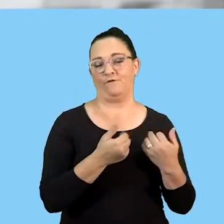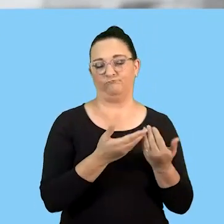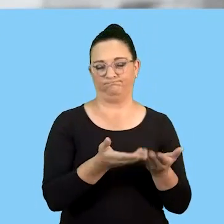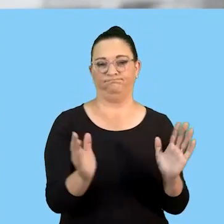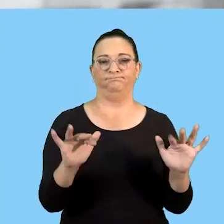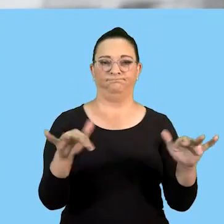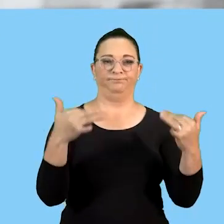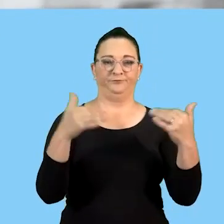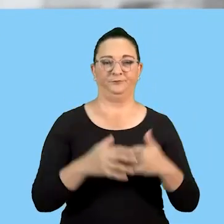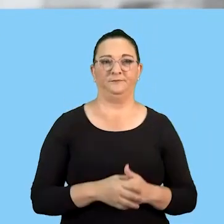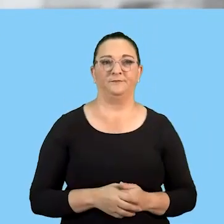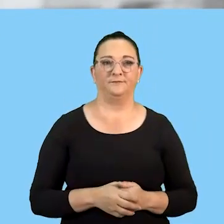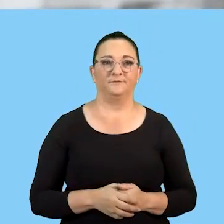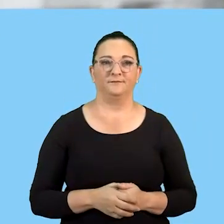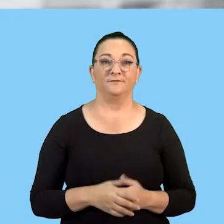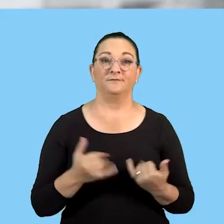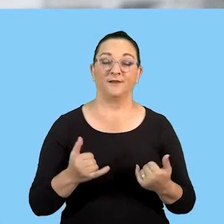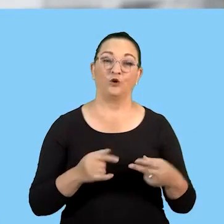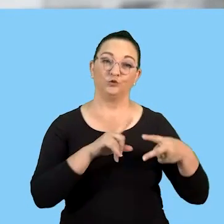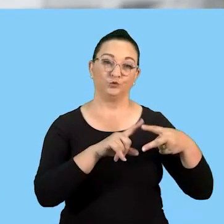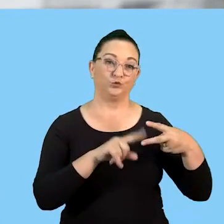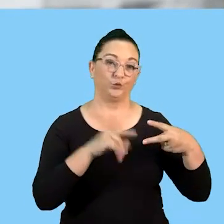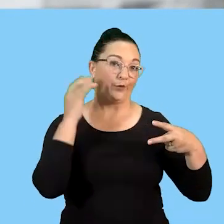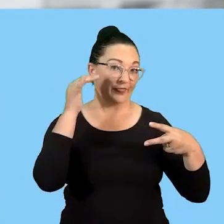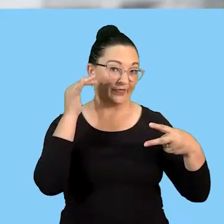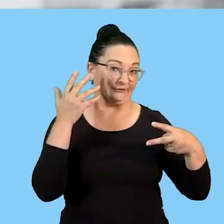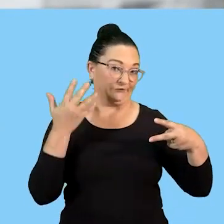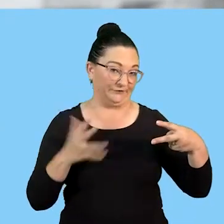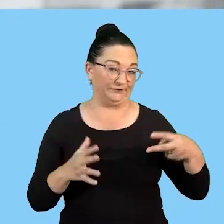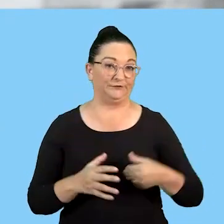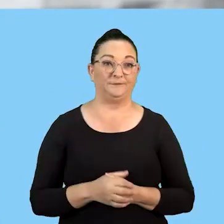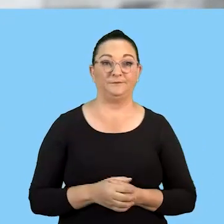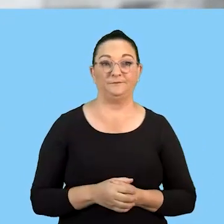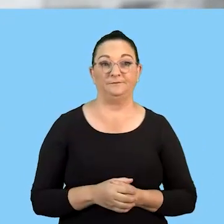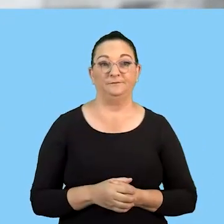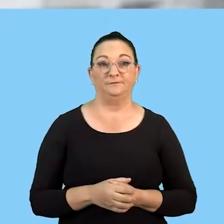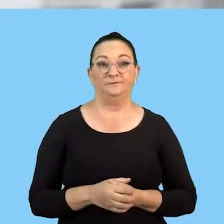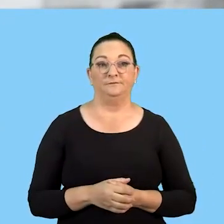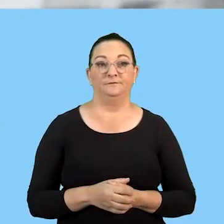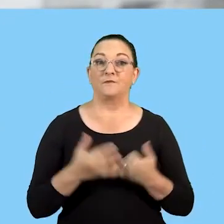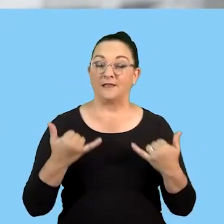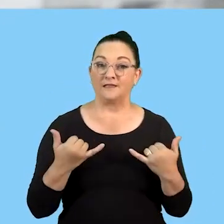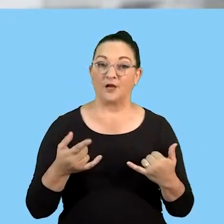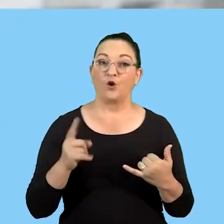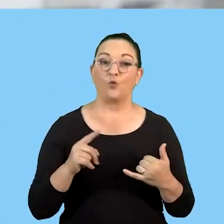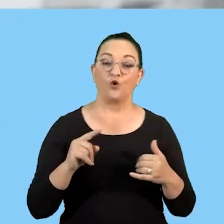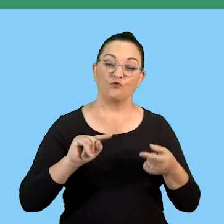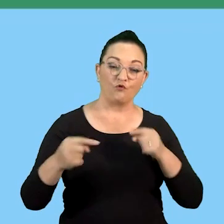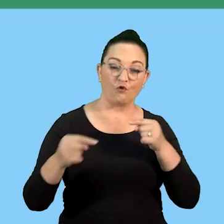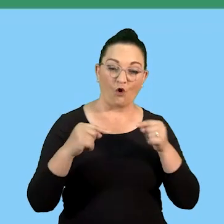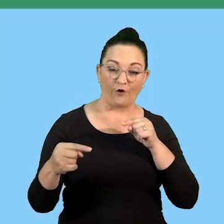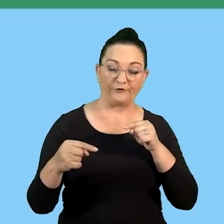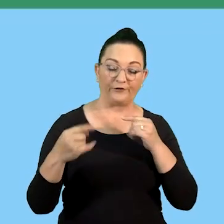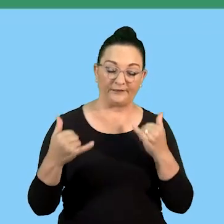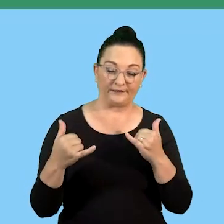so that is the end of the theories, contemporary theory. We're now off to what? We are done with conflict management theories. We're